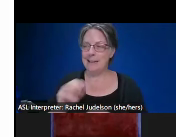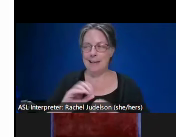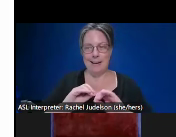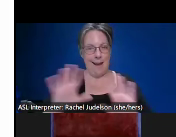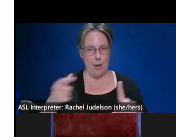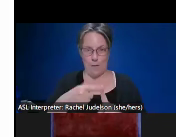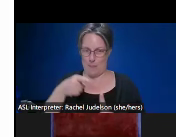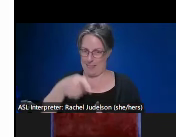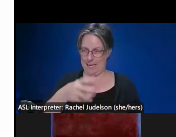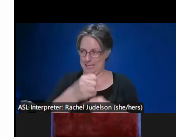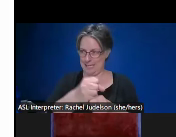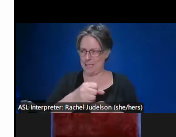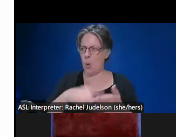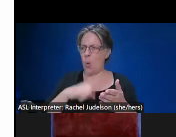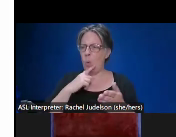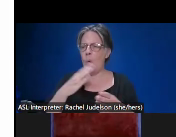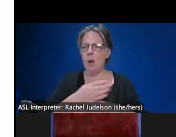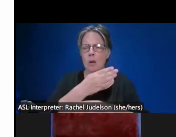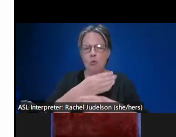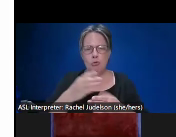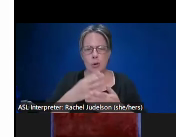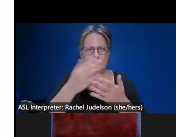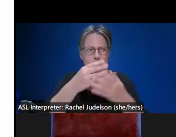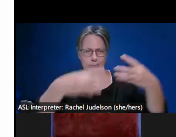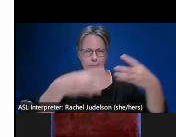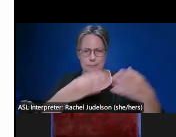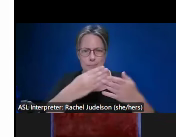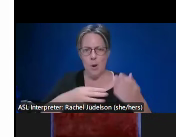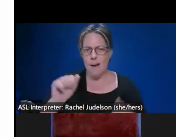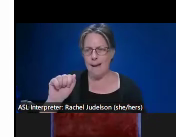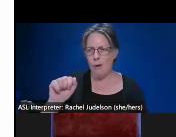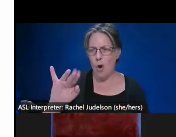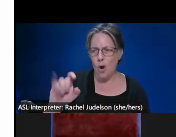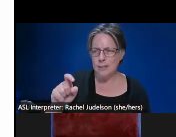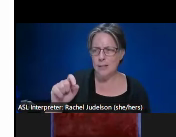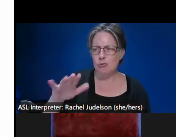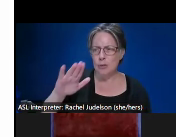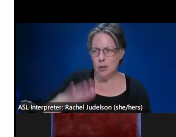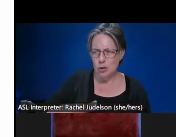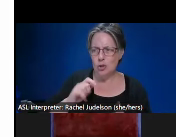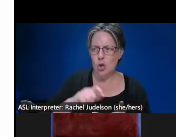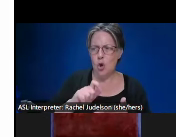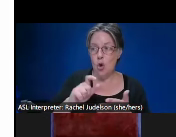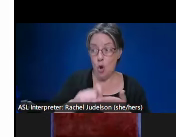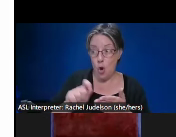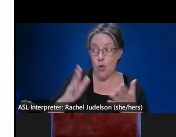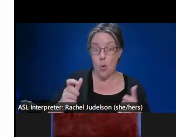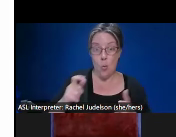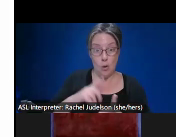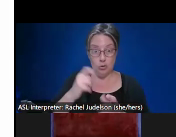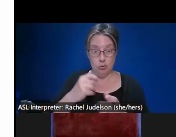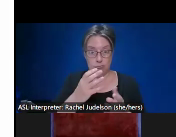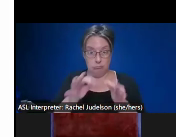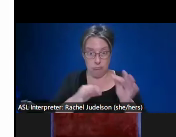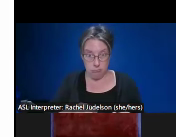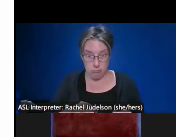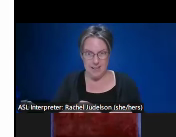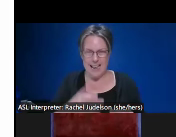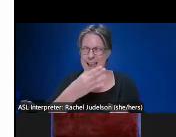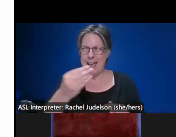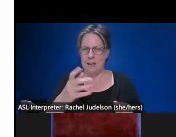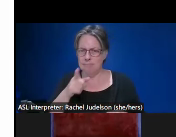abstract what range of aspects of auxiliary reduction the author is seeking to account for, nor what languages they may be